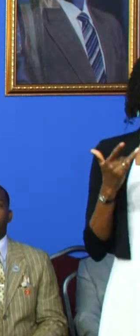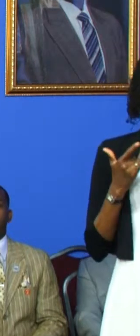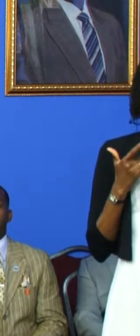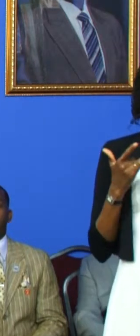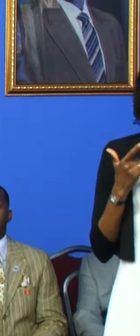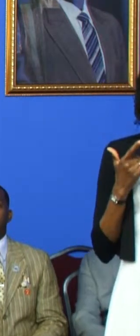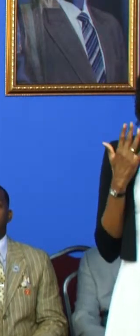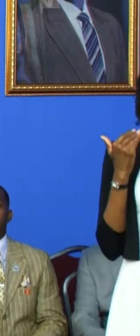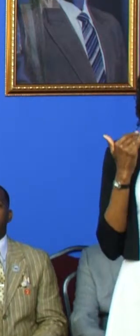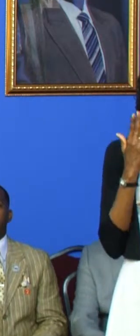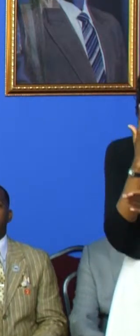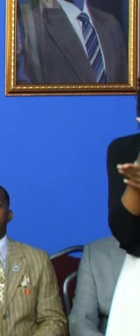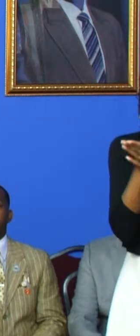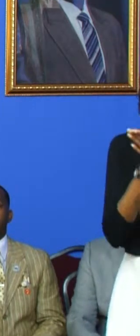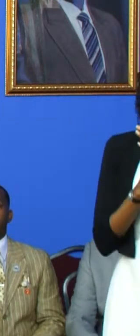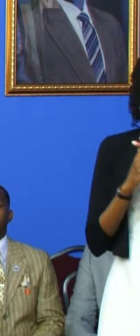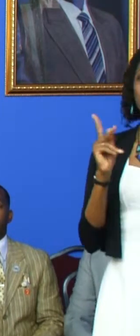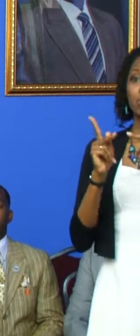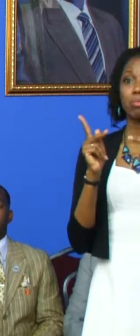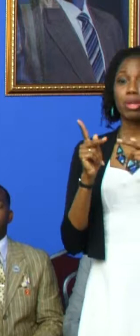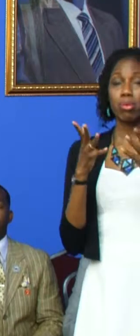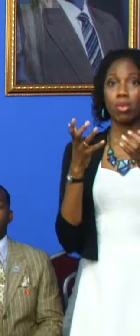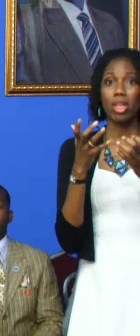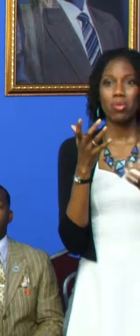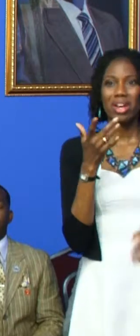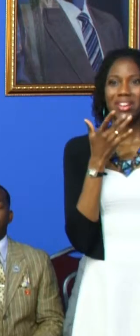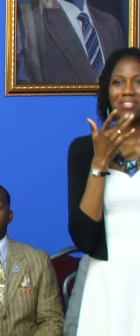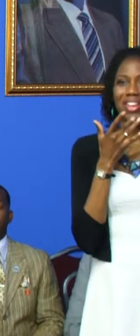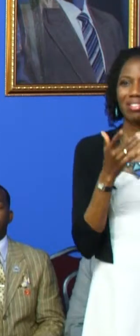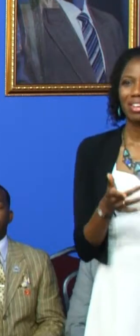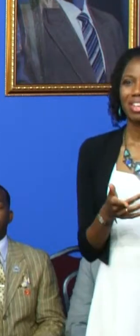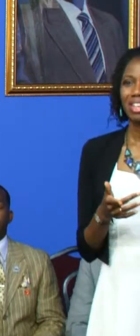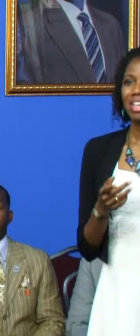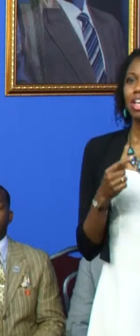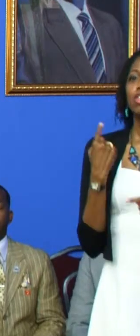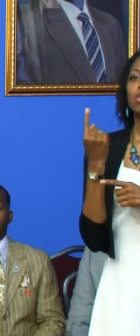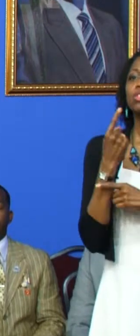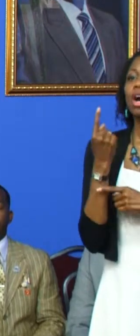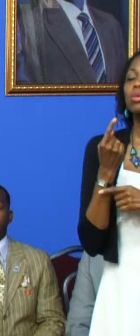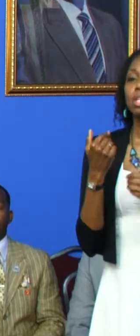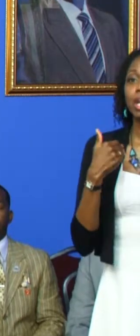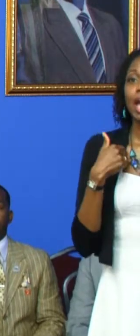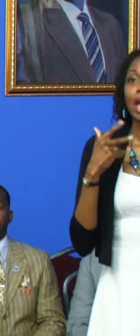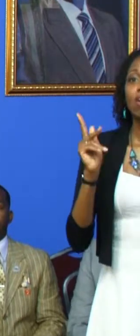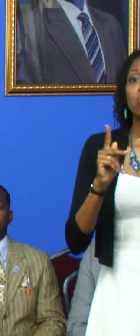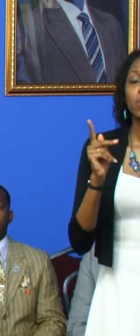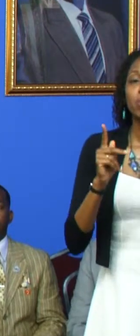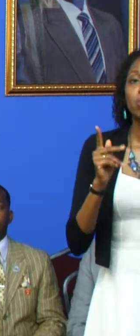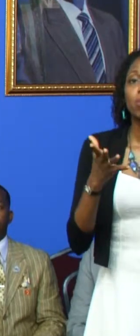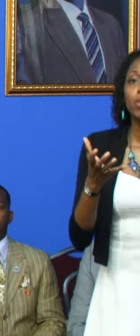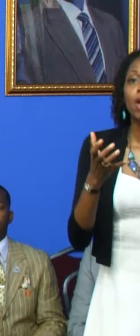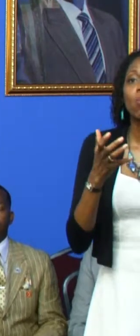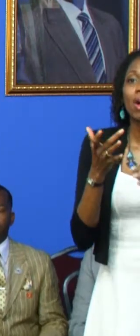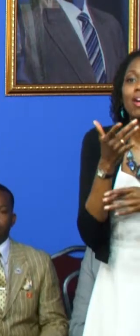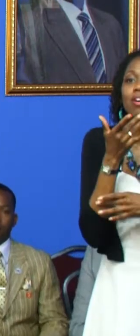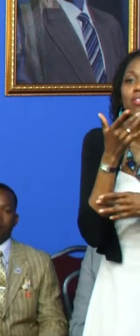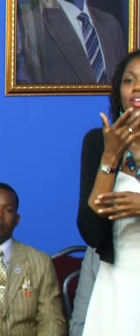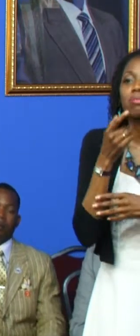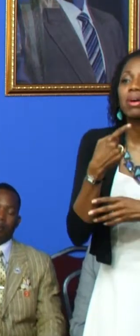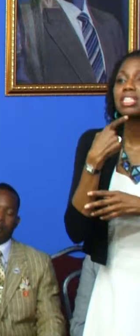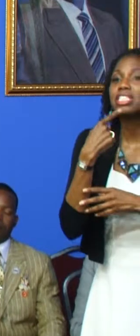Some of the folk come to find favor. They always going to be people. They're going to find favor by telling on